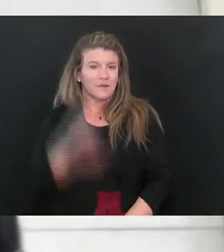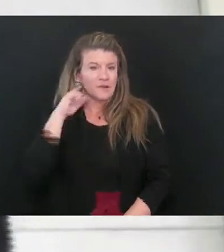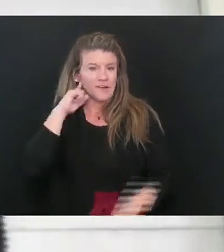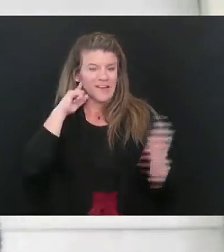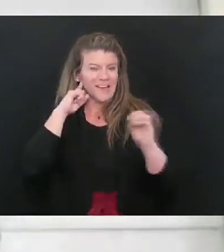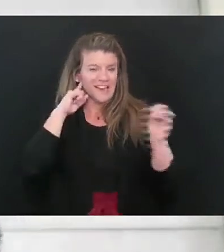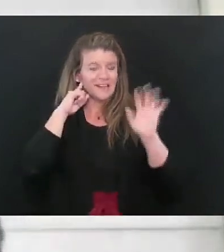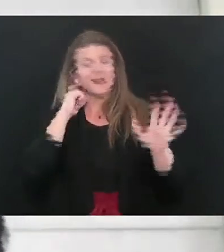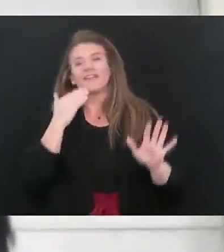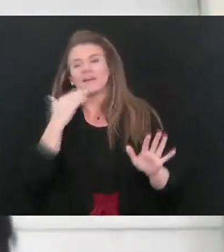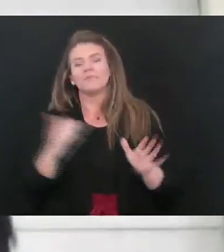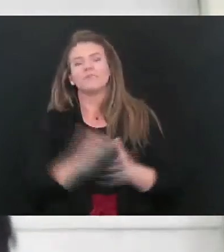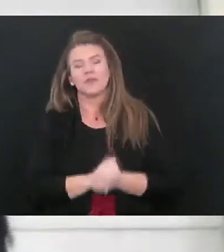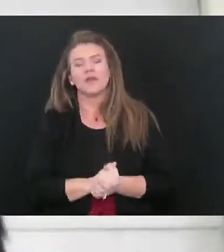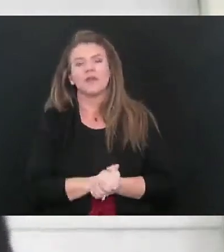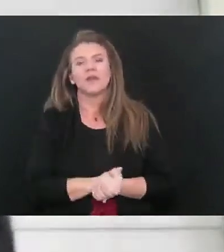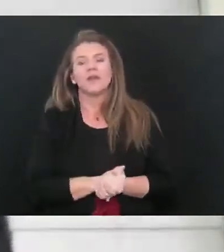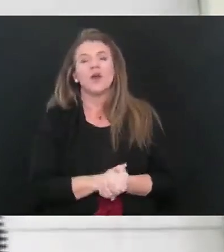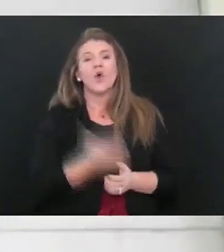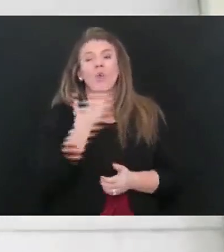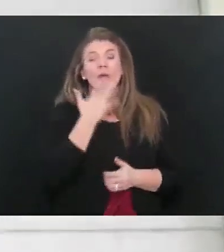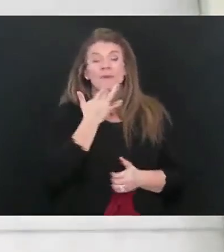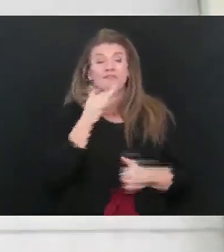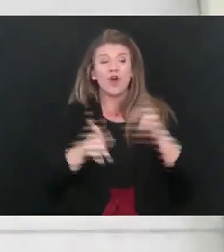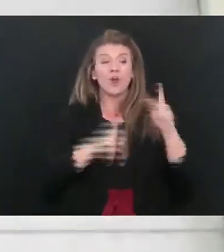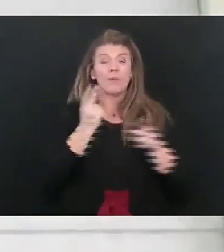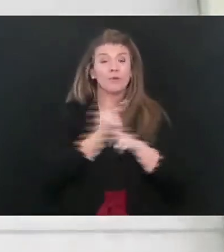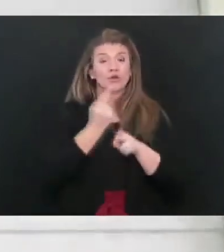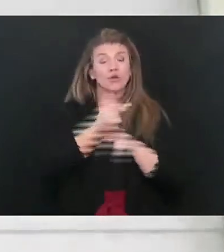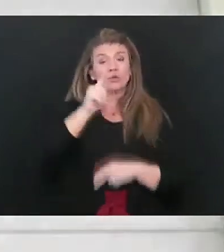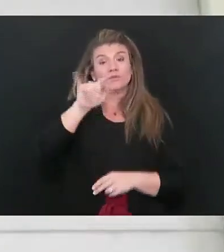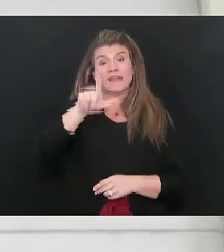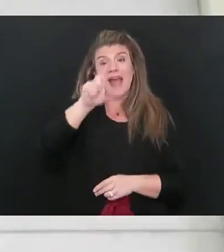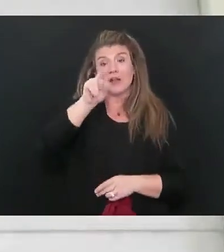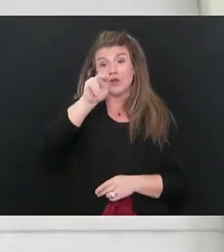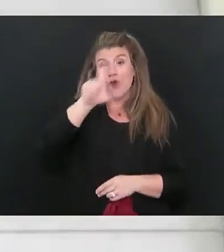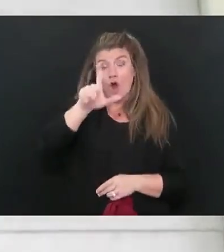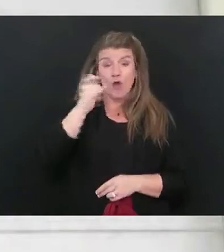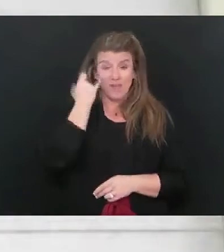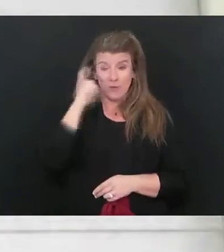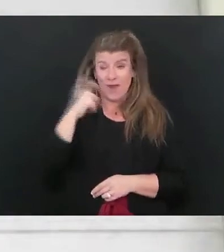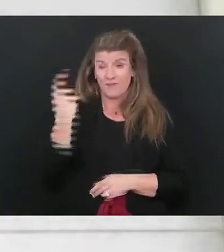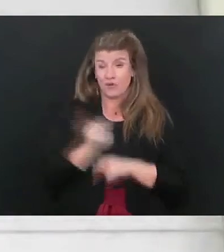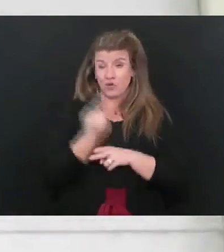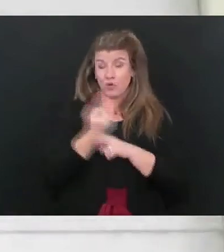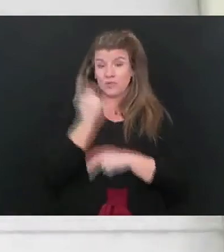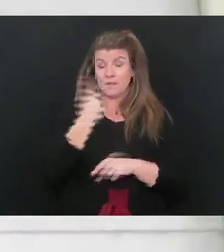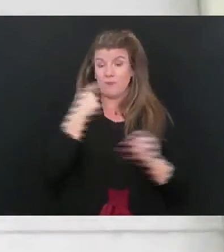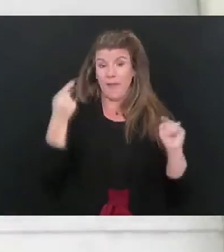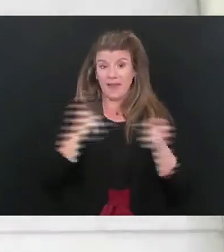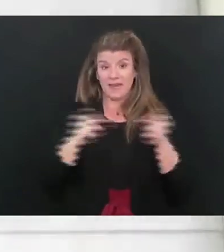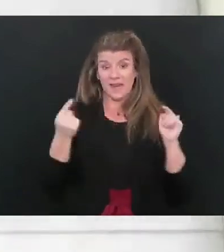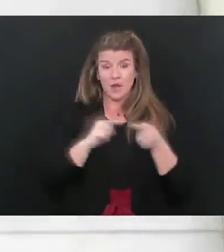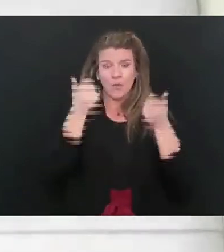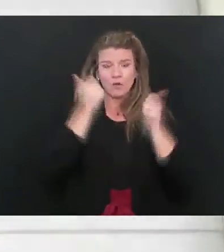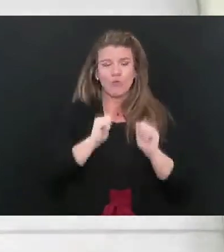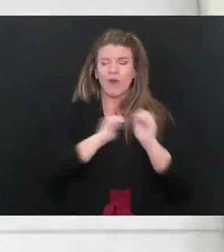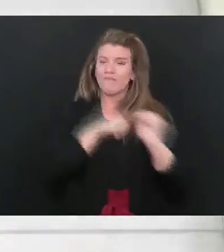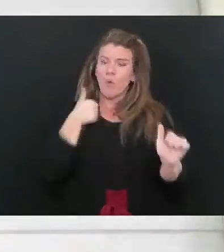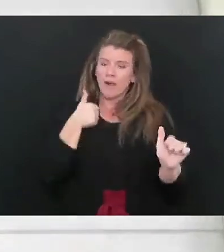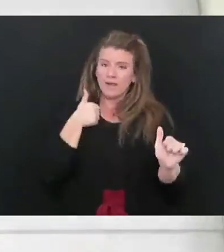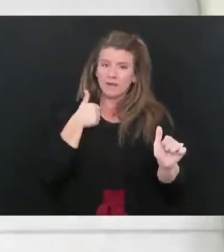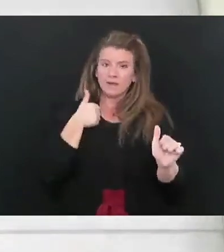Thanks, Clay. Paul, we prefer people to use Tylenol. If you do need to use something for pain, we try to avoid